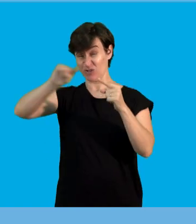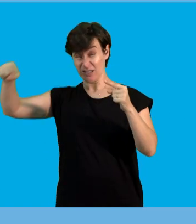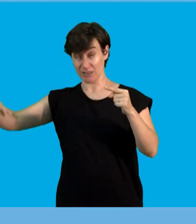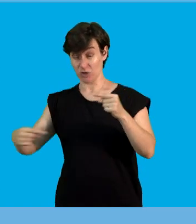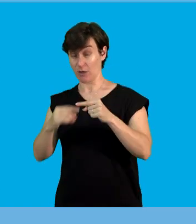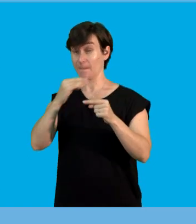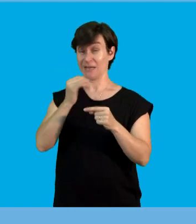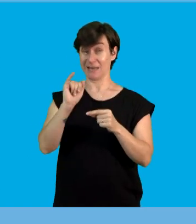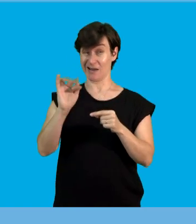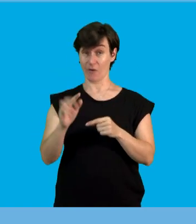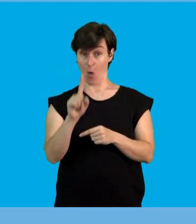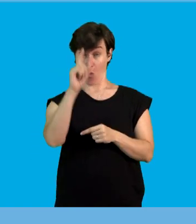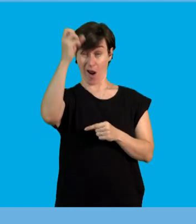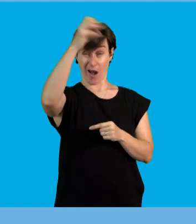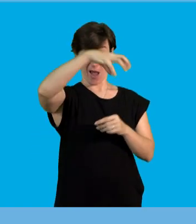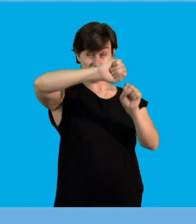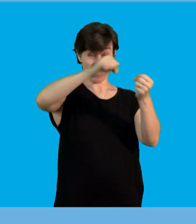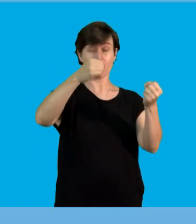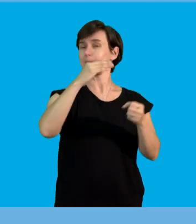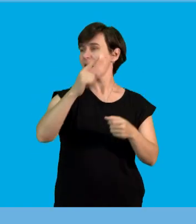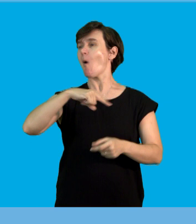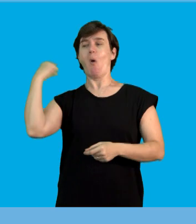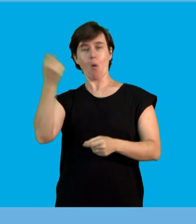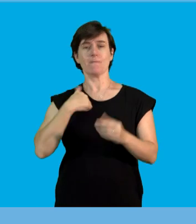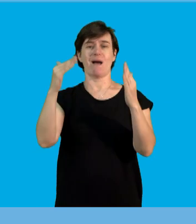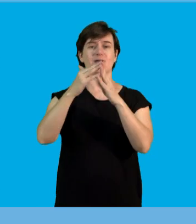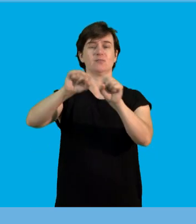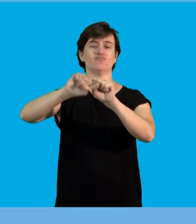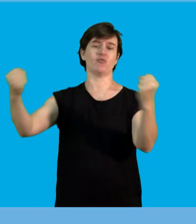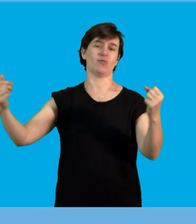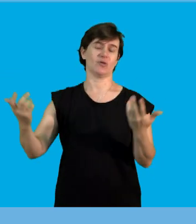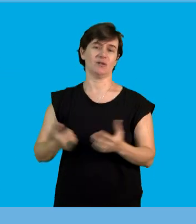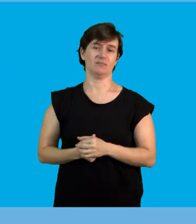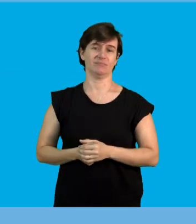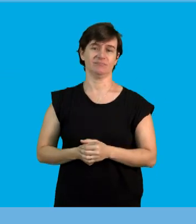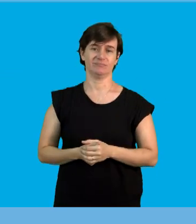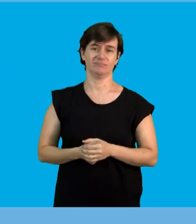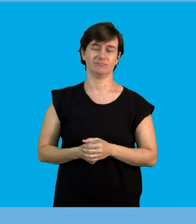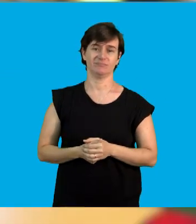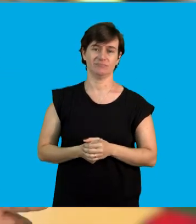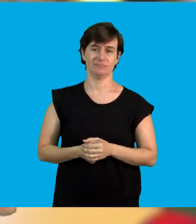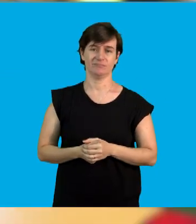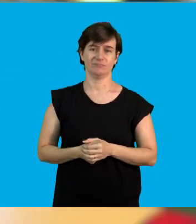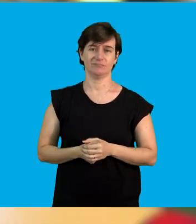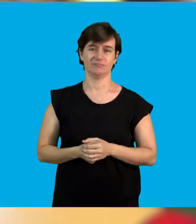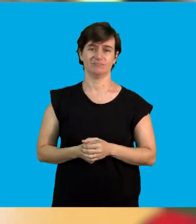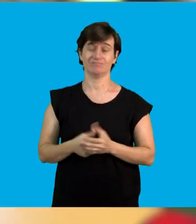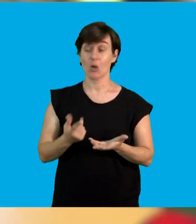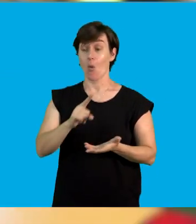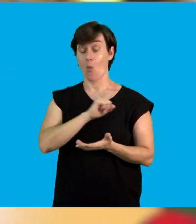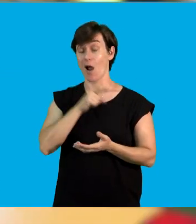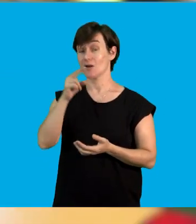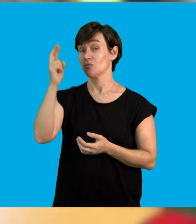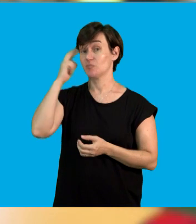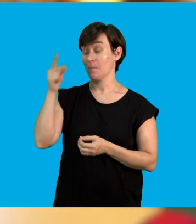house would stop working if one item is broke. So if one item broke, then all the other items will stop